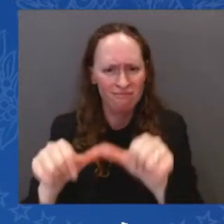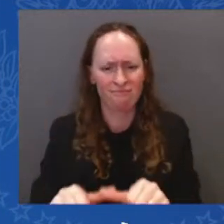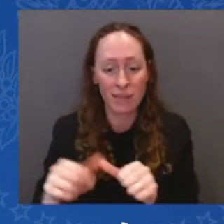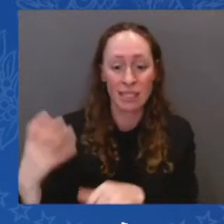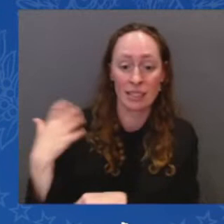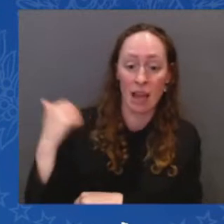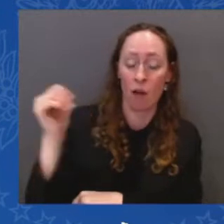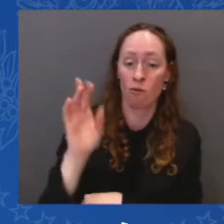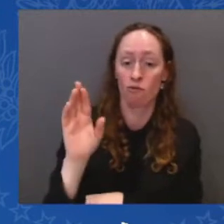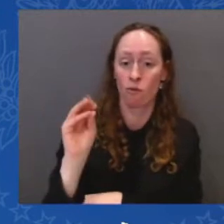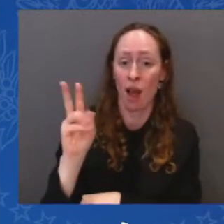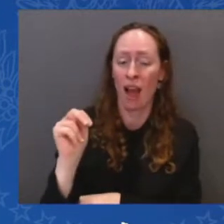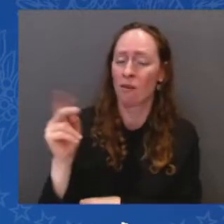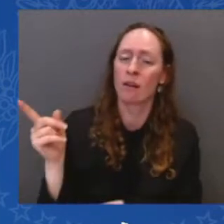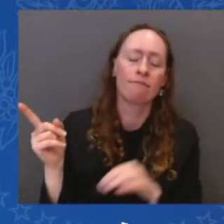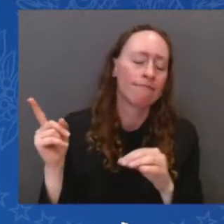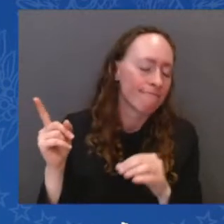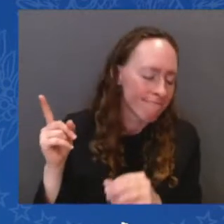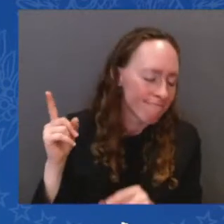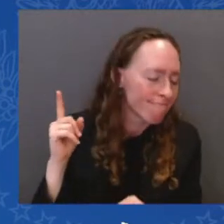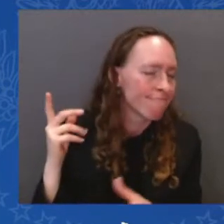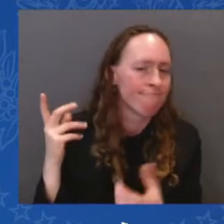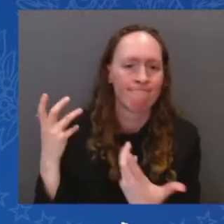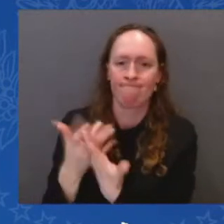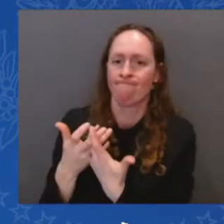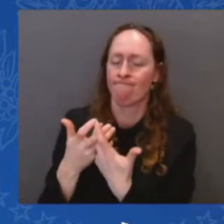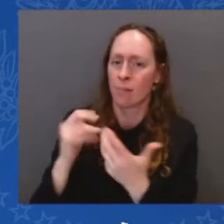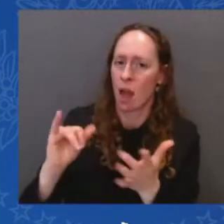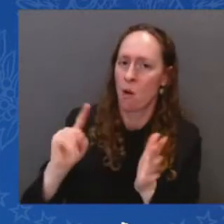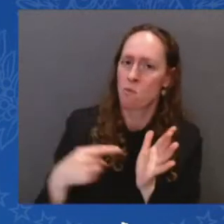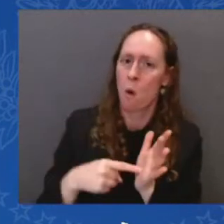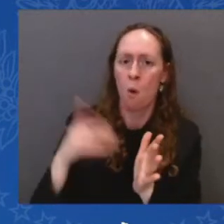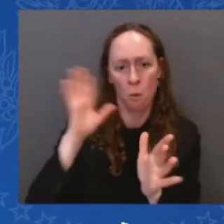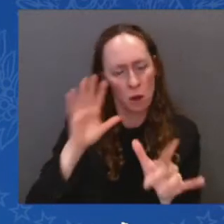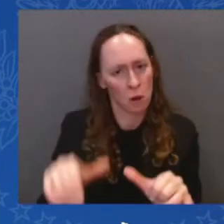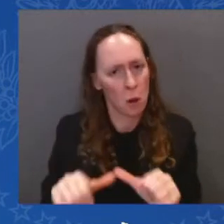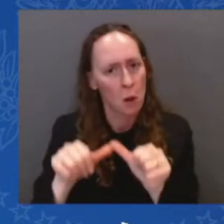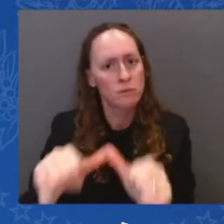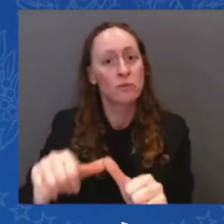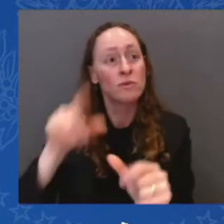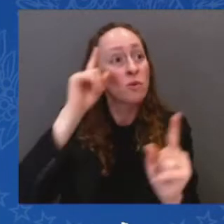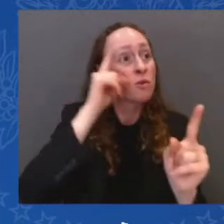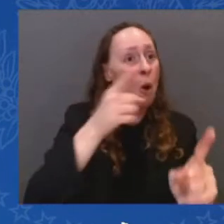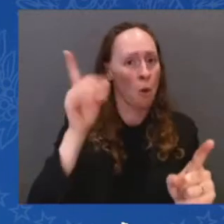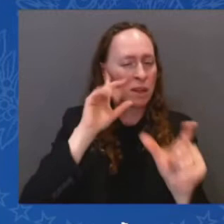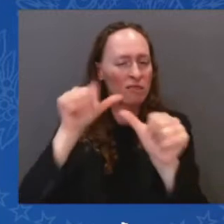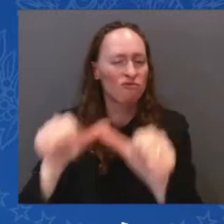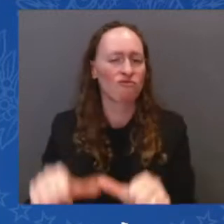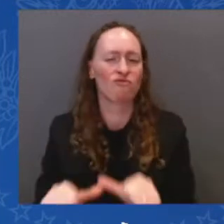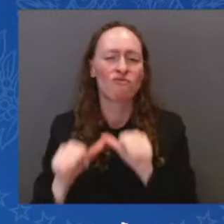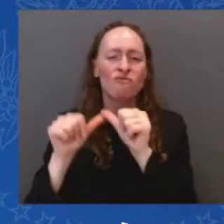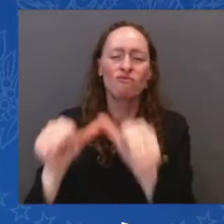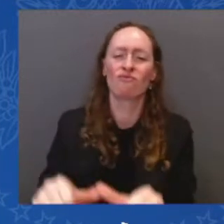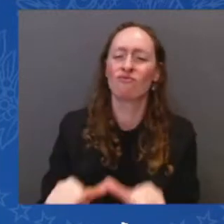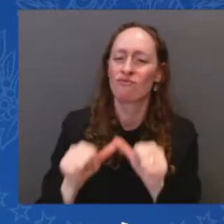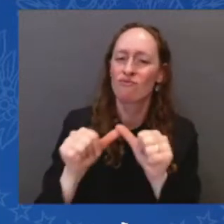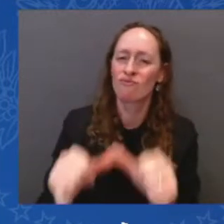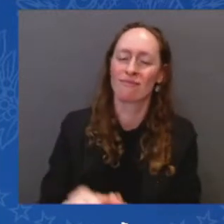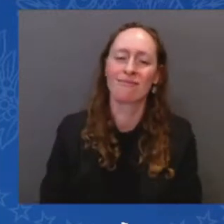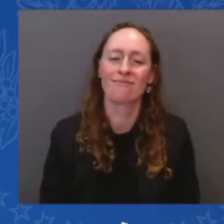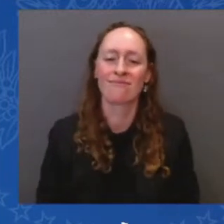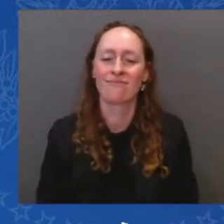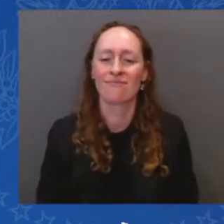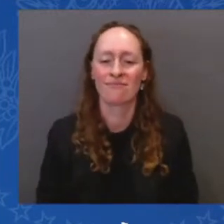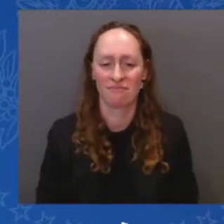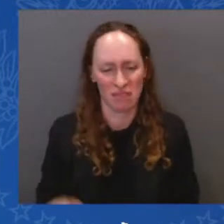right time to carry on the mission of this great military. CQ knows how to lead a global fighting